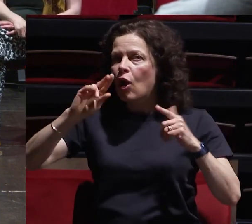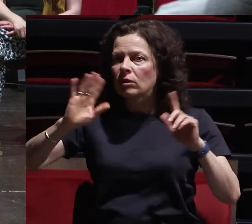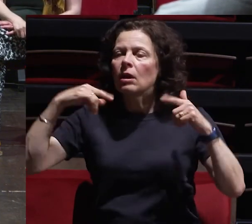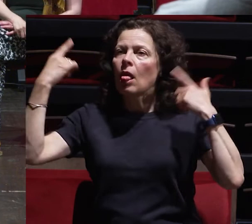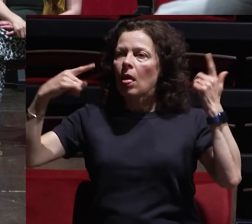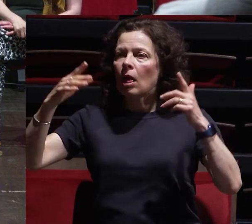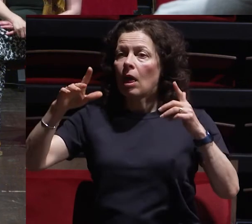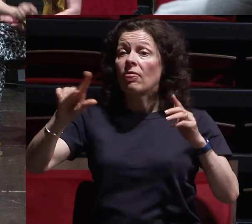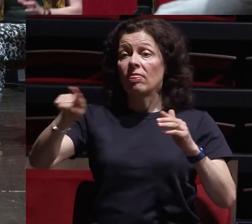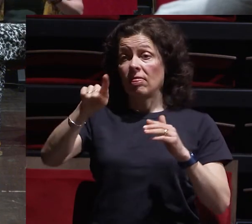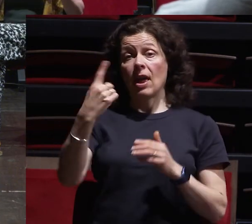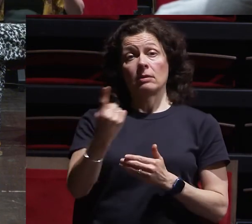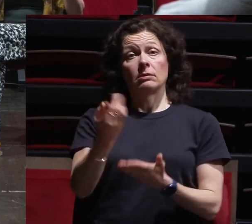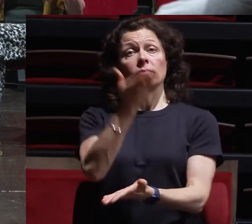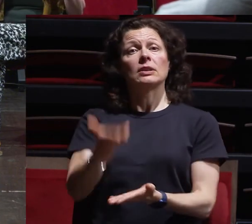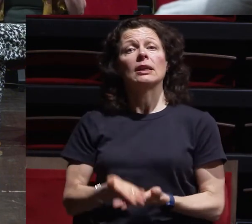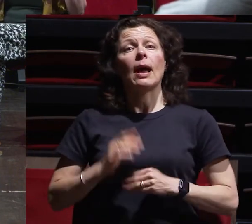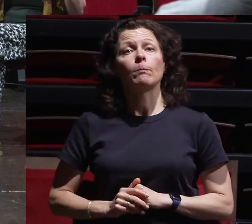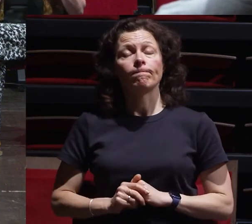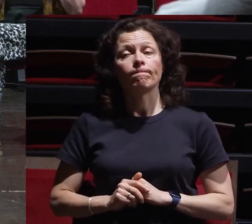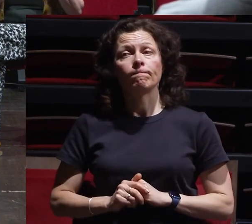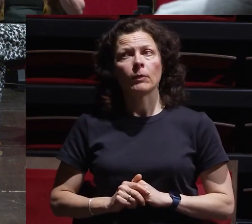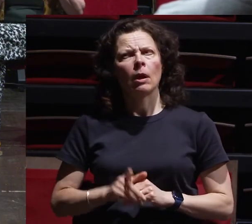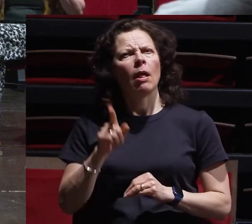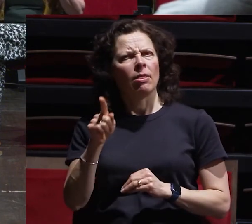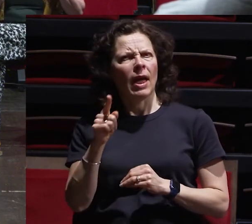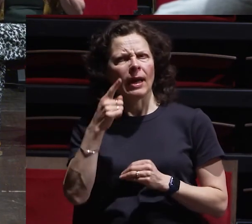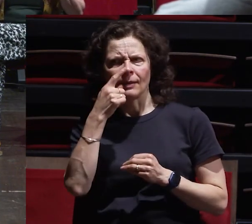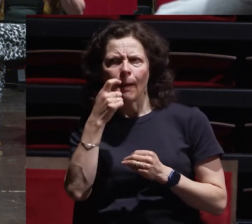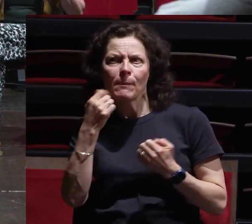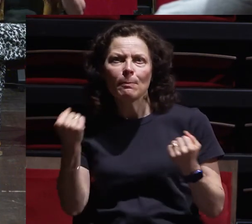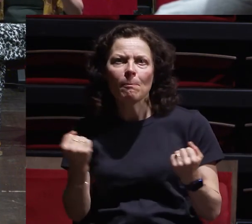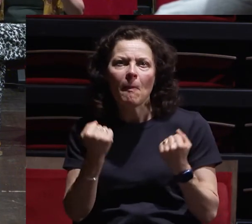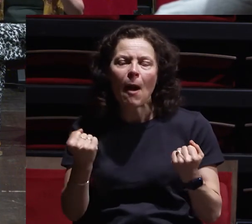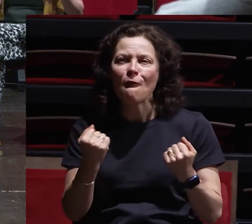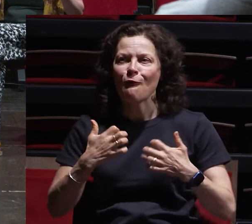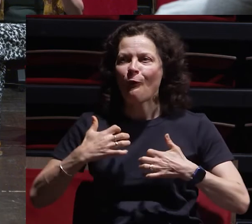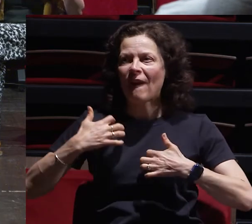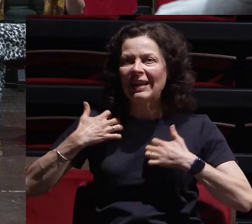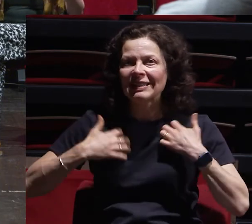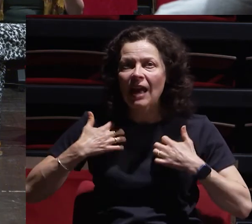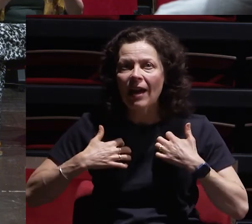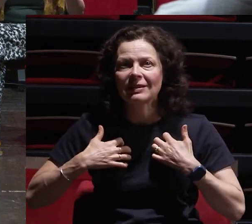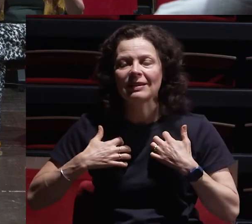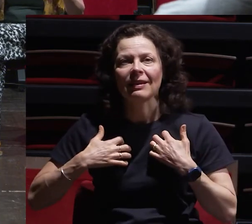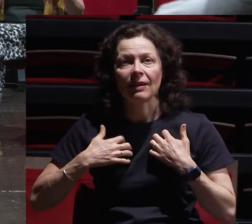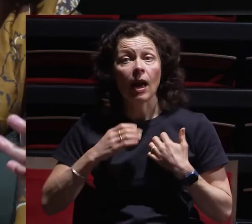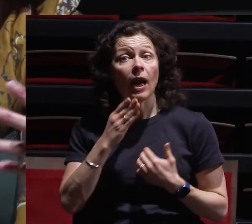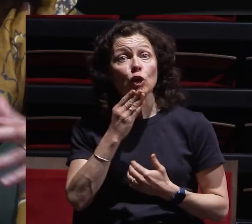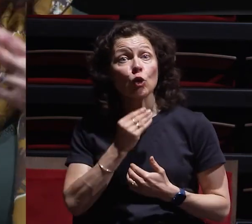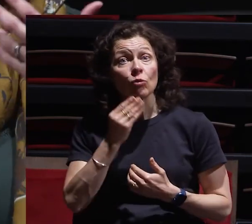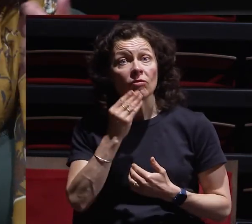chair. And as a moment of theatre, that should be really powerful and exciting,